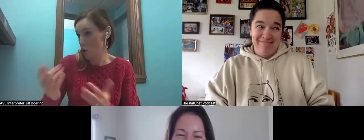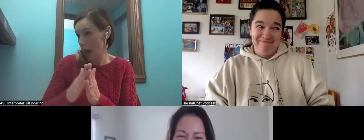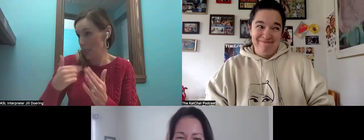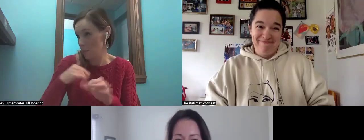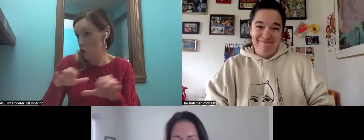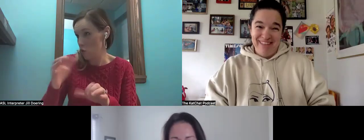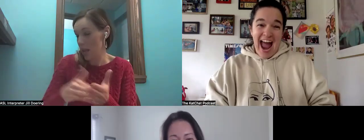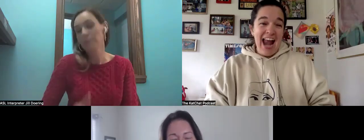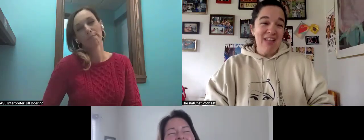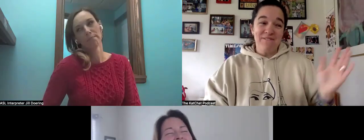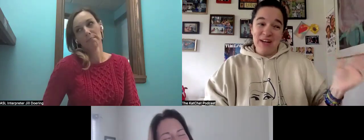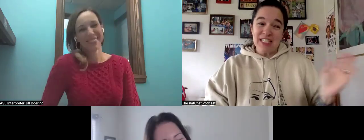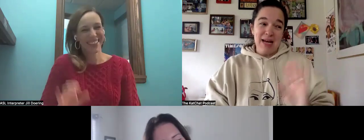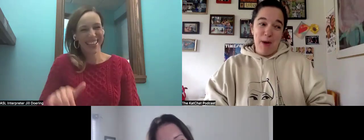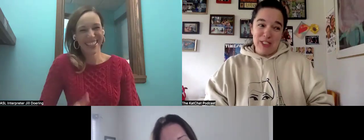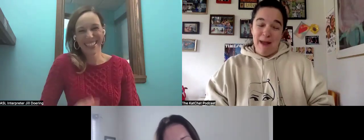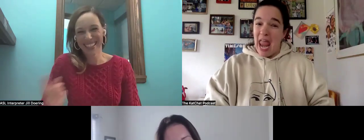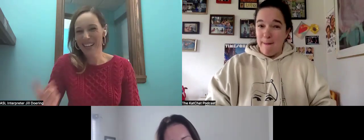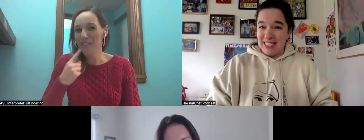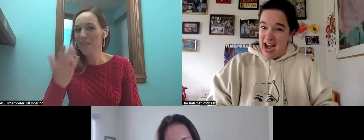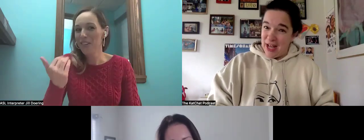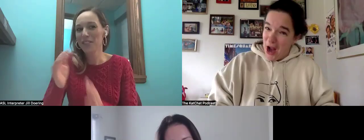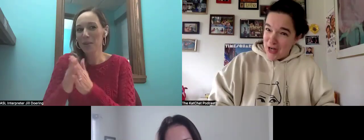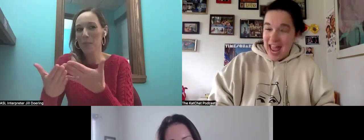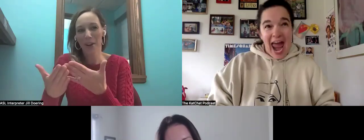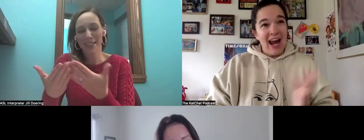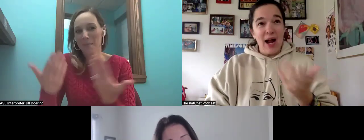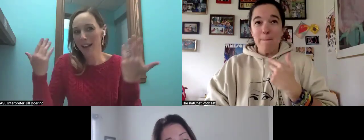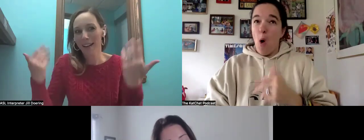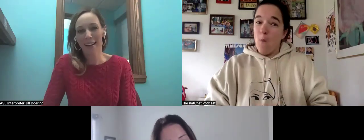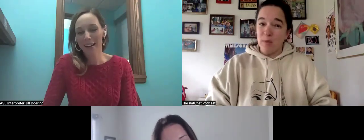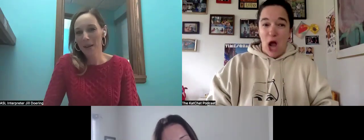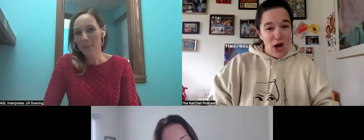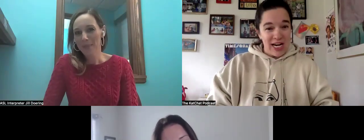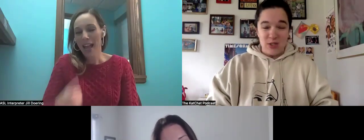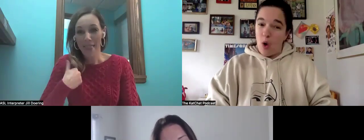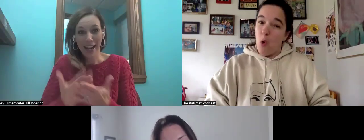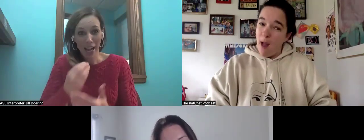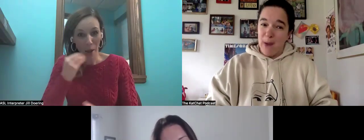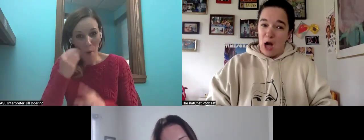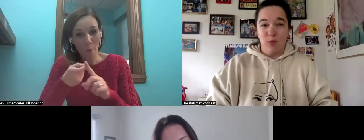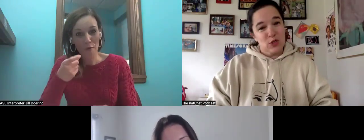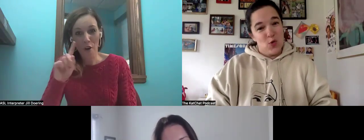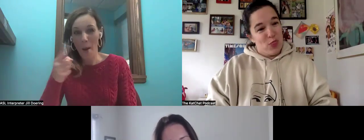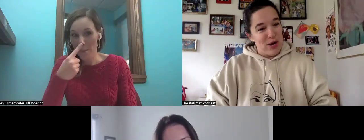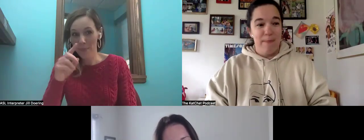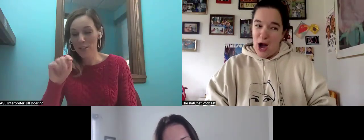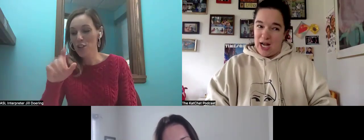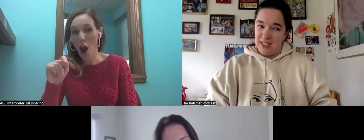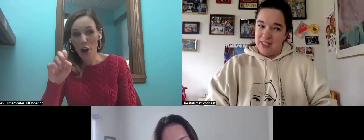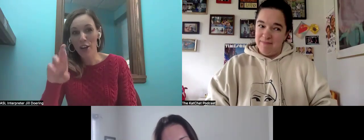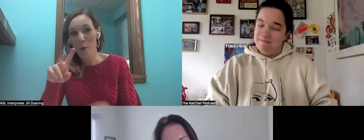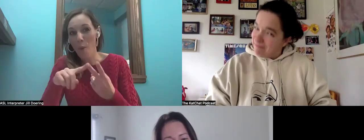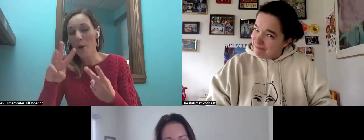Yeah. I have like 15 books in my Amazon cart and I come Right. home from Target or Walmart with